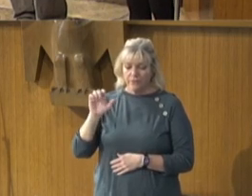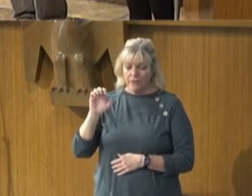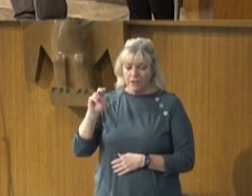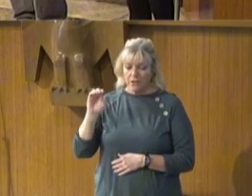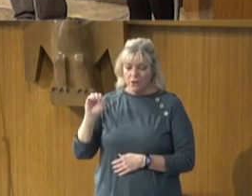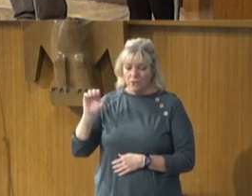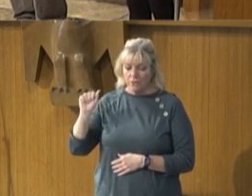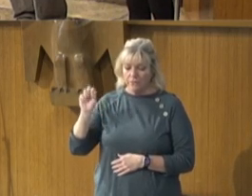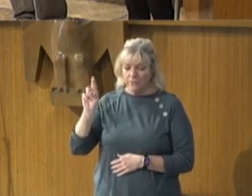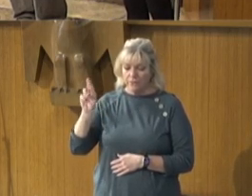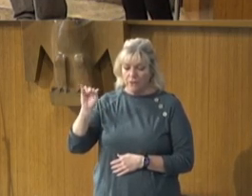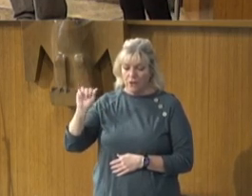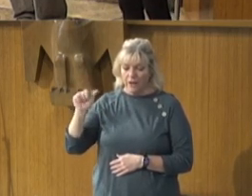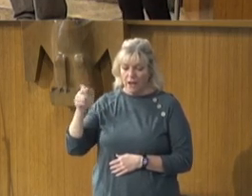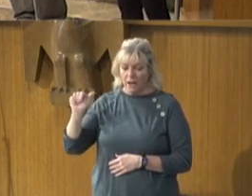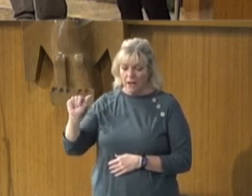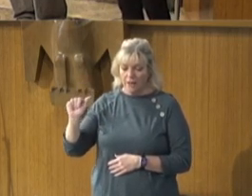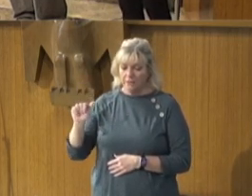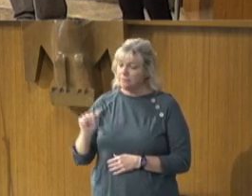Lino Arriaga.